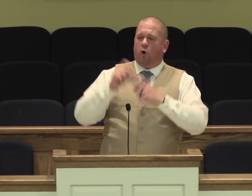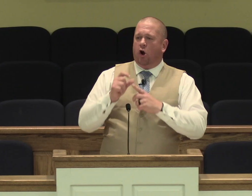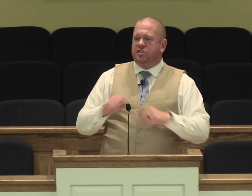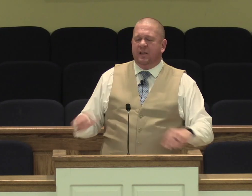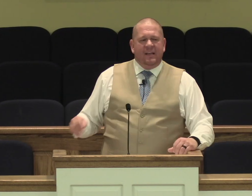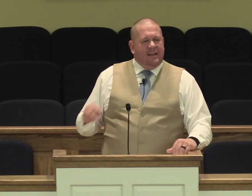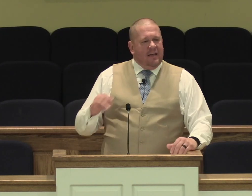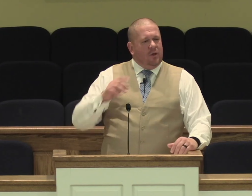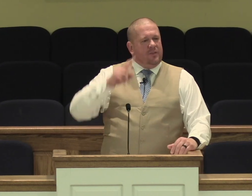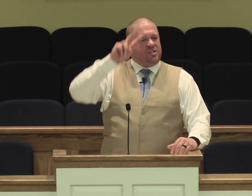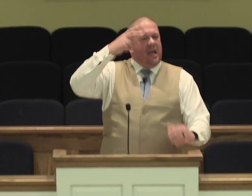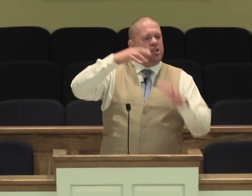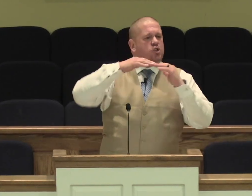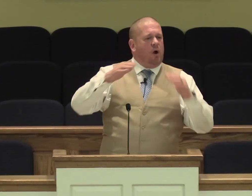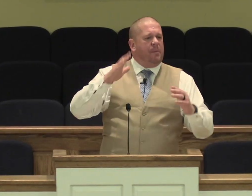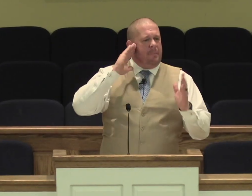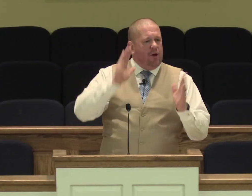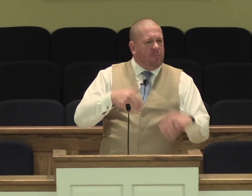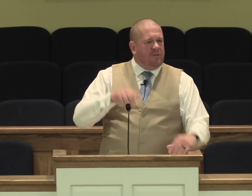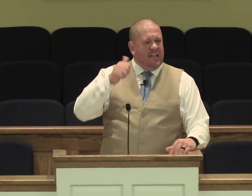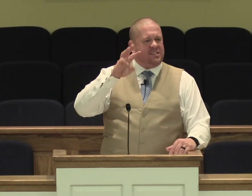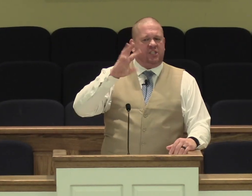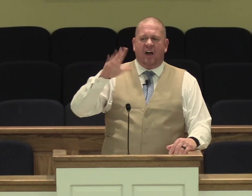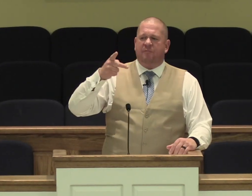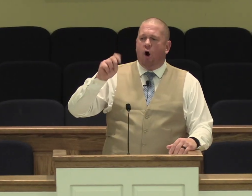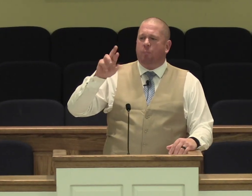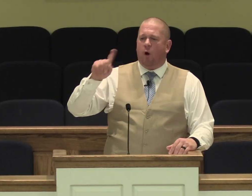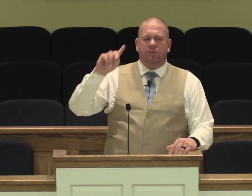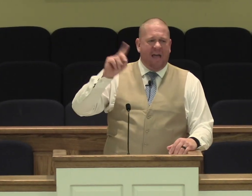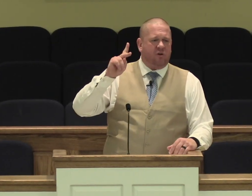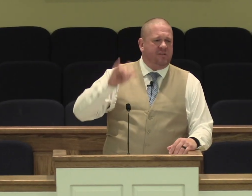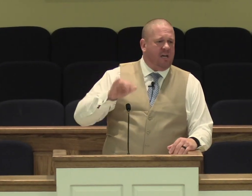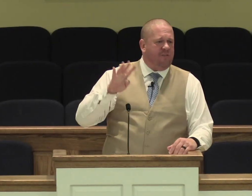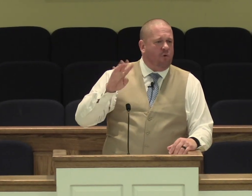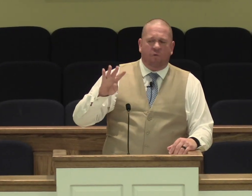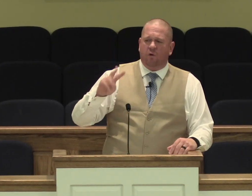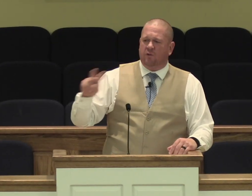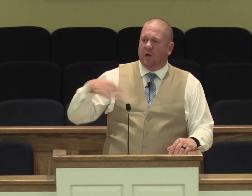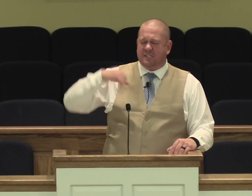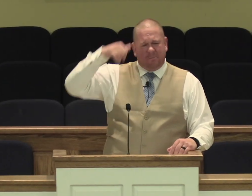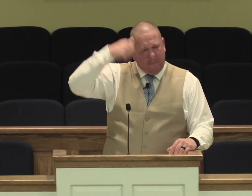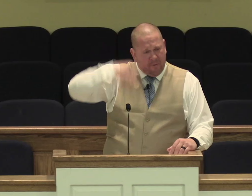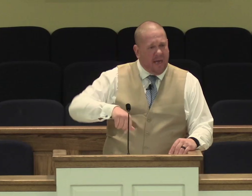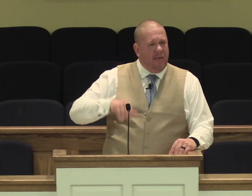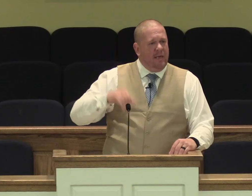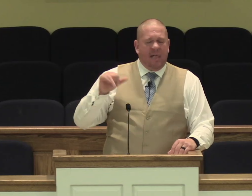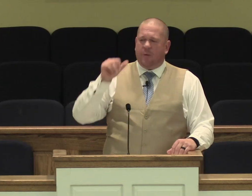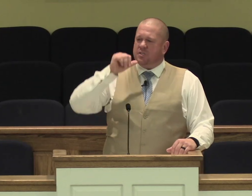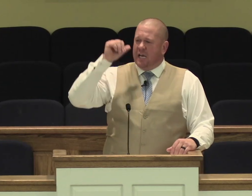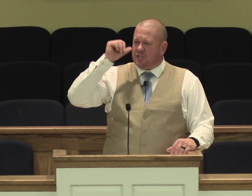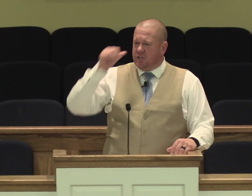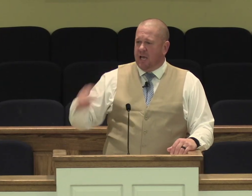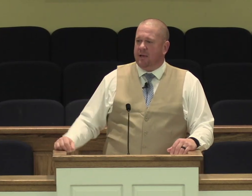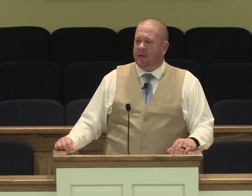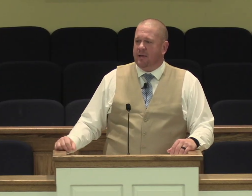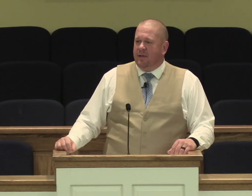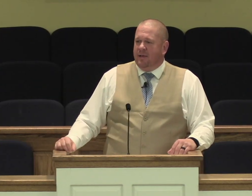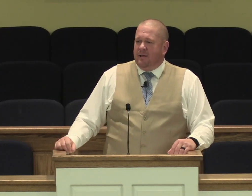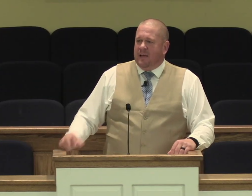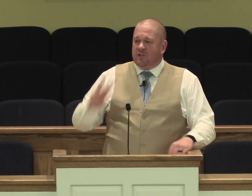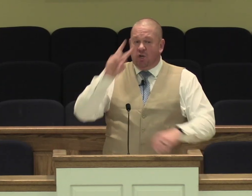uttering those words in the second story of my bedroom at 1065 Pope Road, Danville, Kentucky, 40422. I still remember that like it was